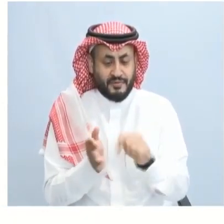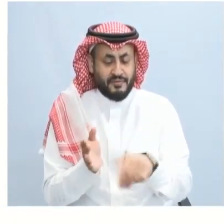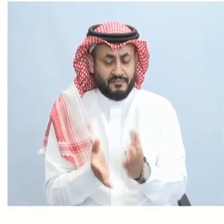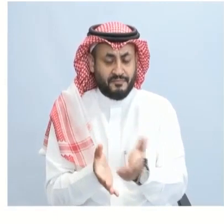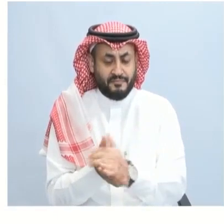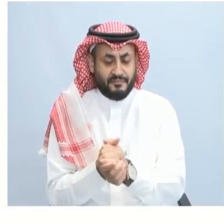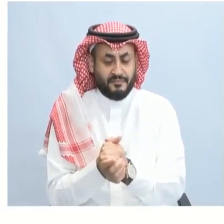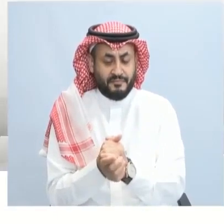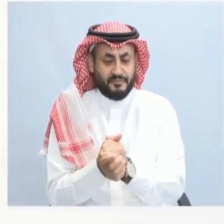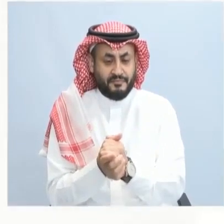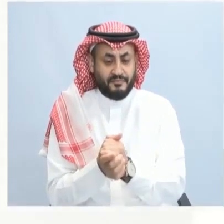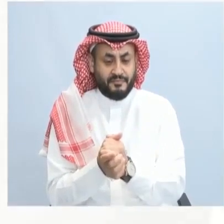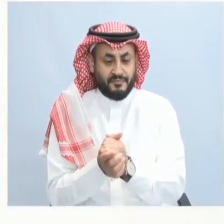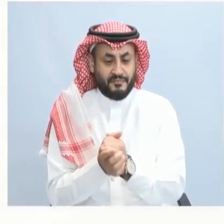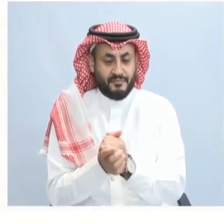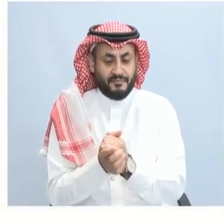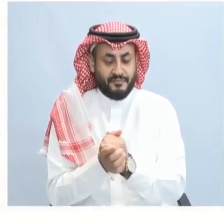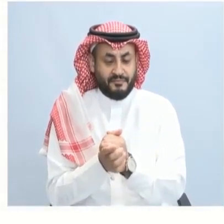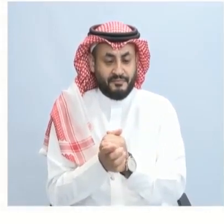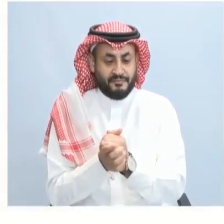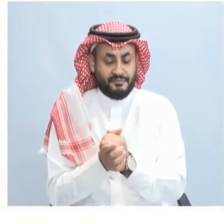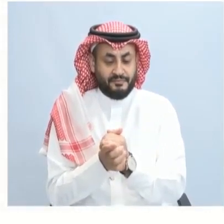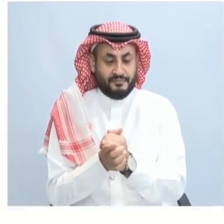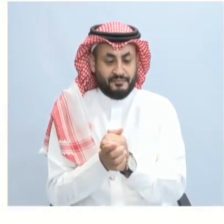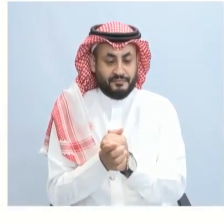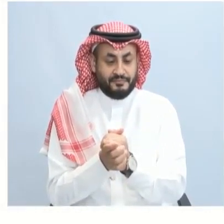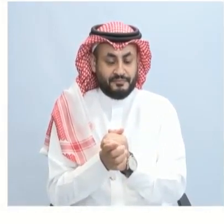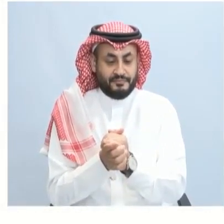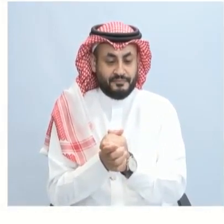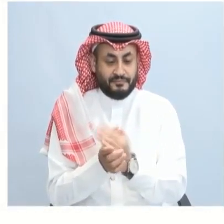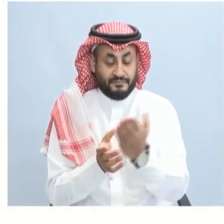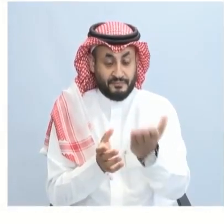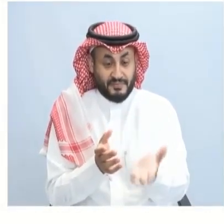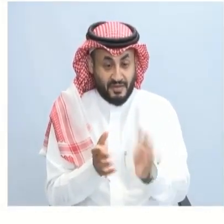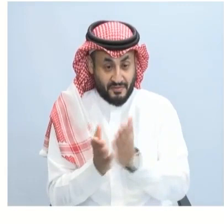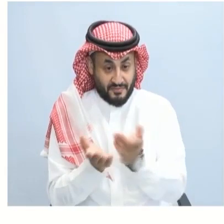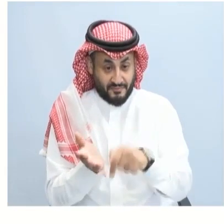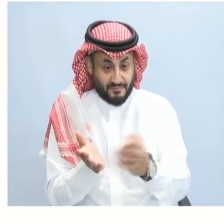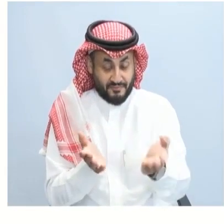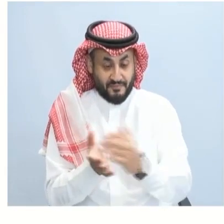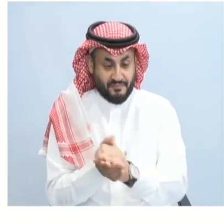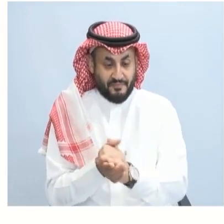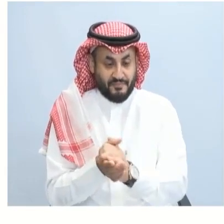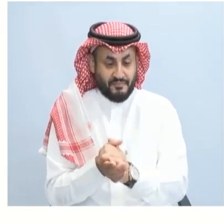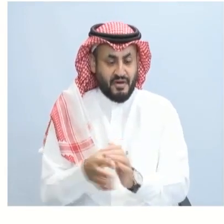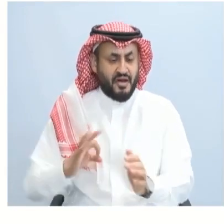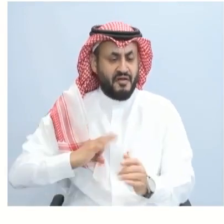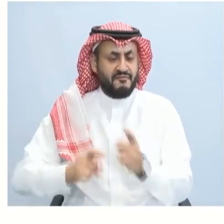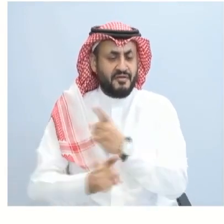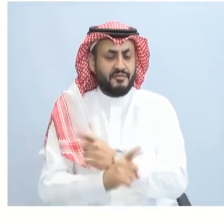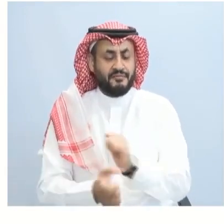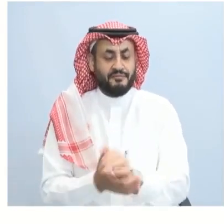which we are going to complete now. Yes. Now we have here, have a favorite teacher.